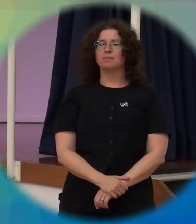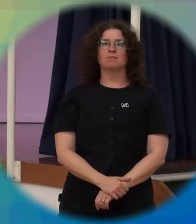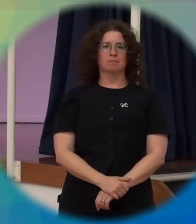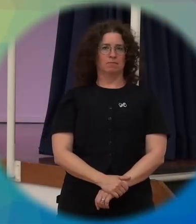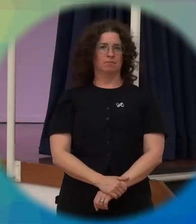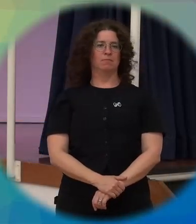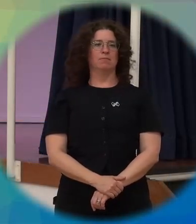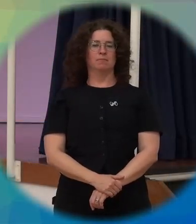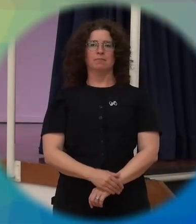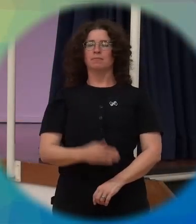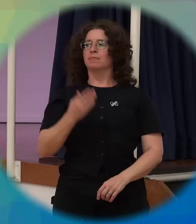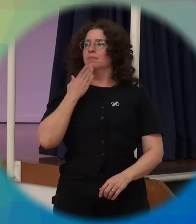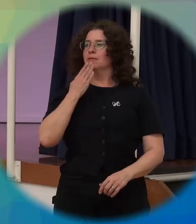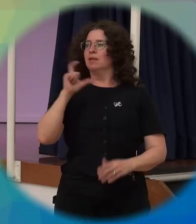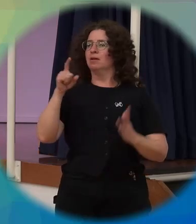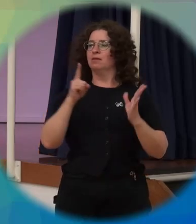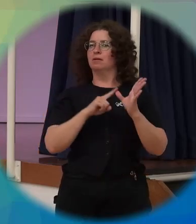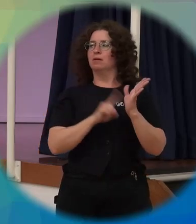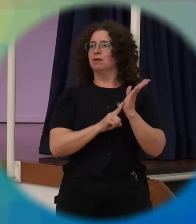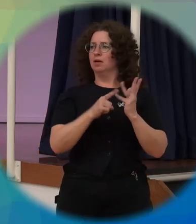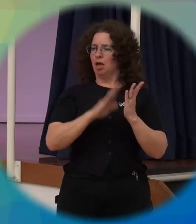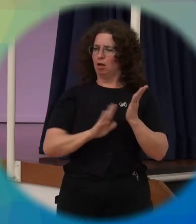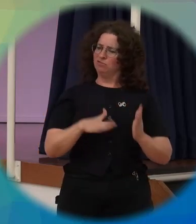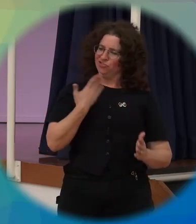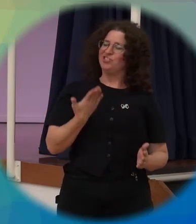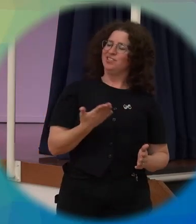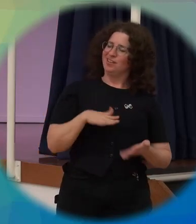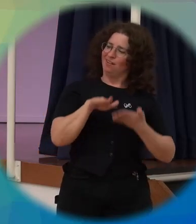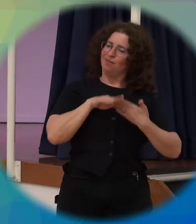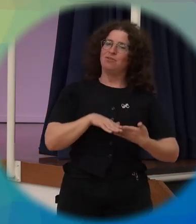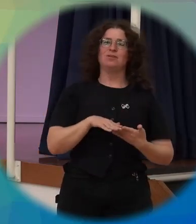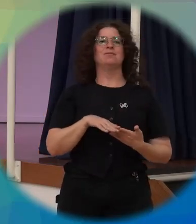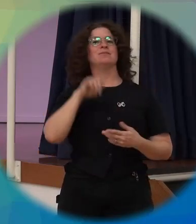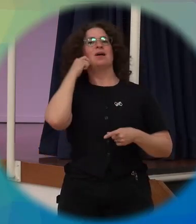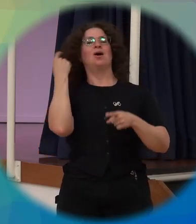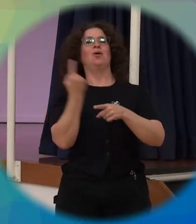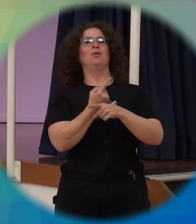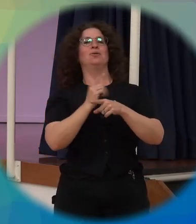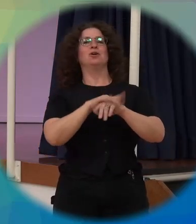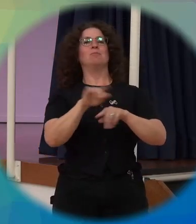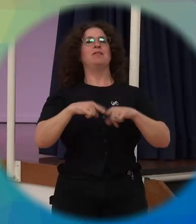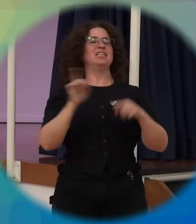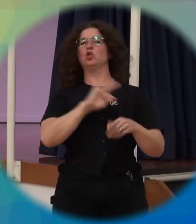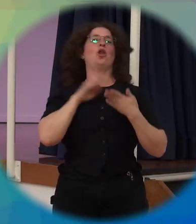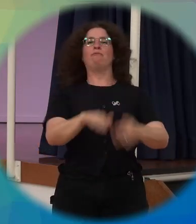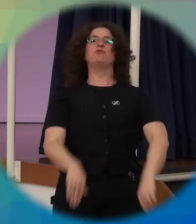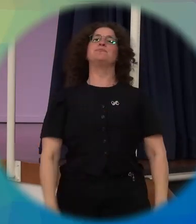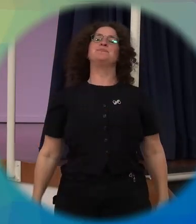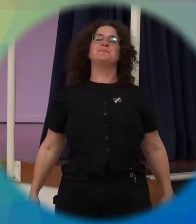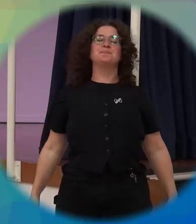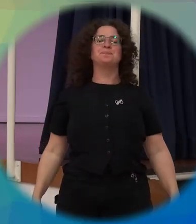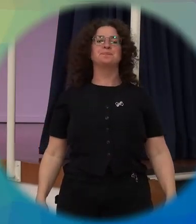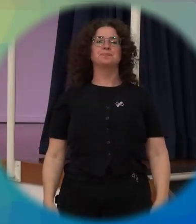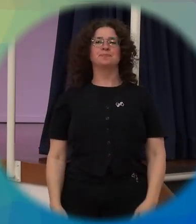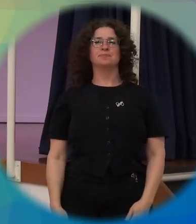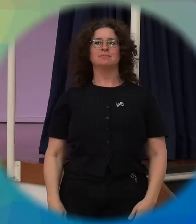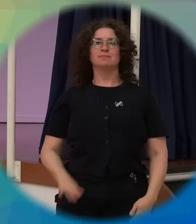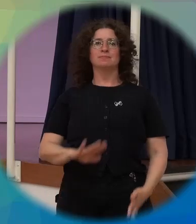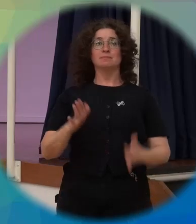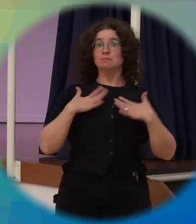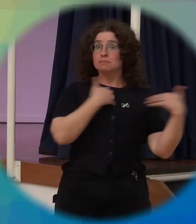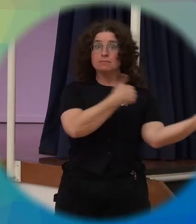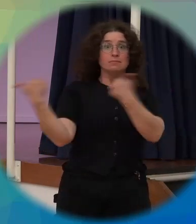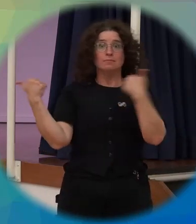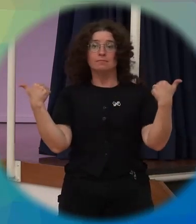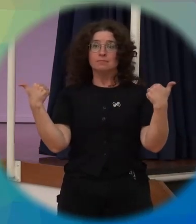Thank you, Callum, for that talk. It was really insightful and helpful. I'm going to talk about something that's not really helpful. How are we all feeling tonight?